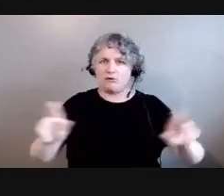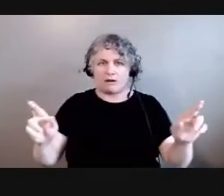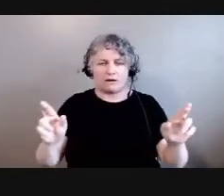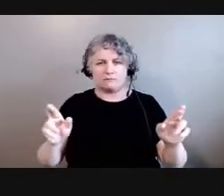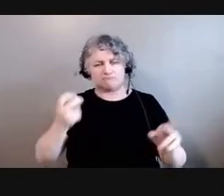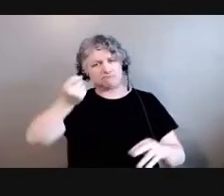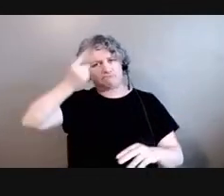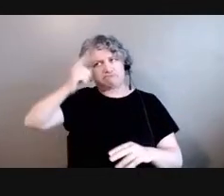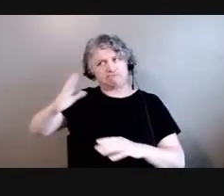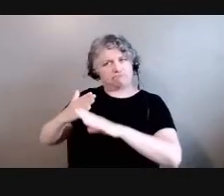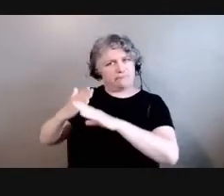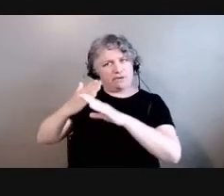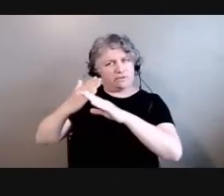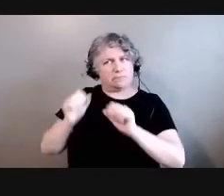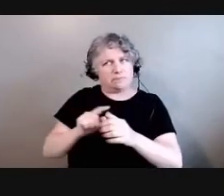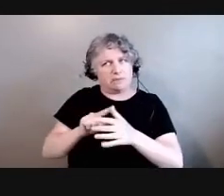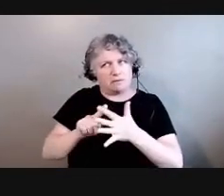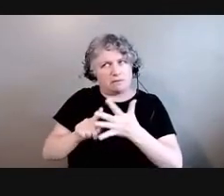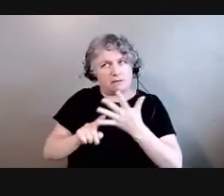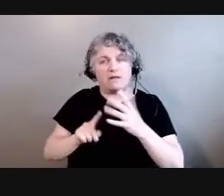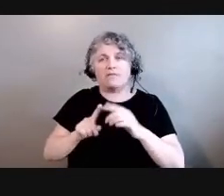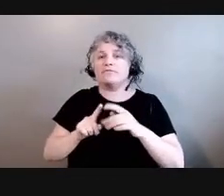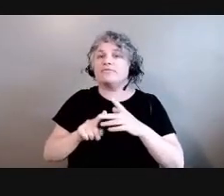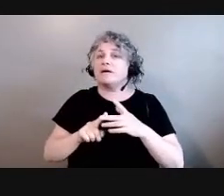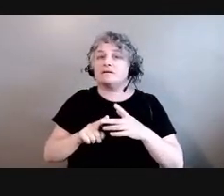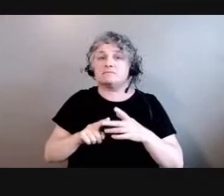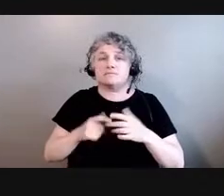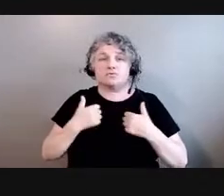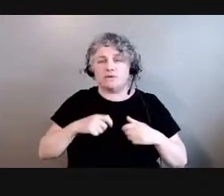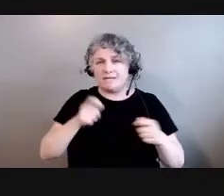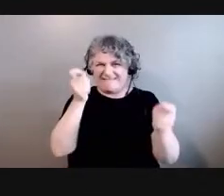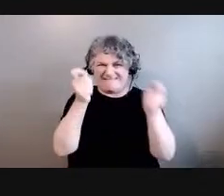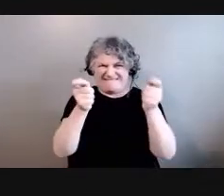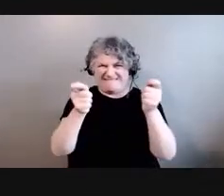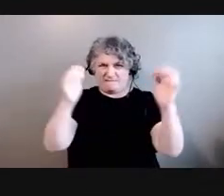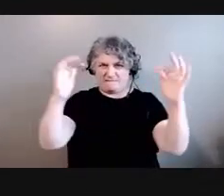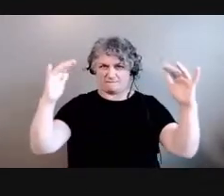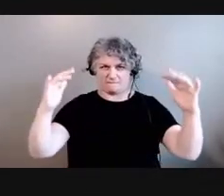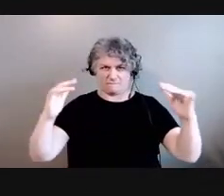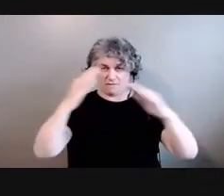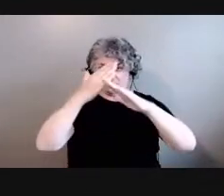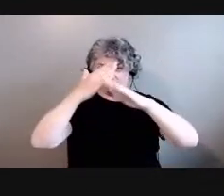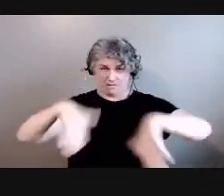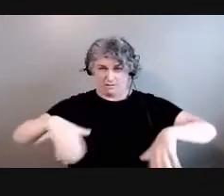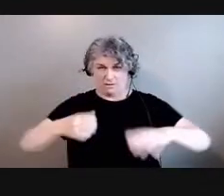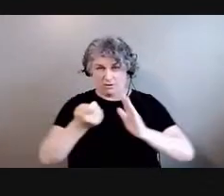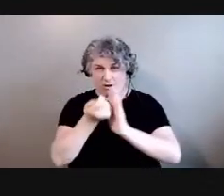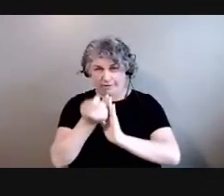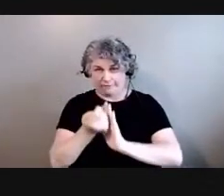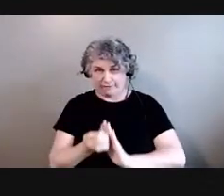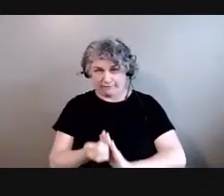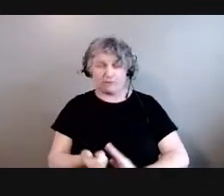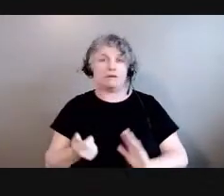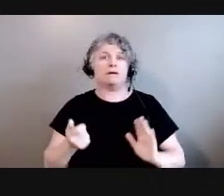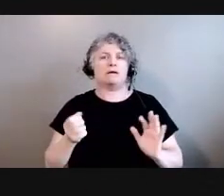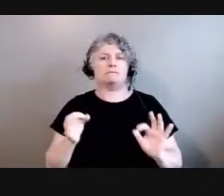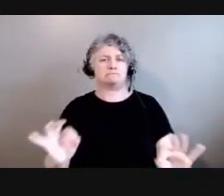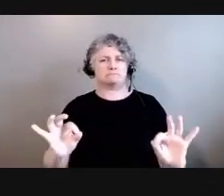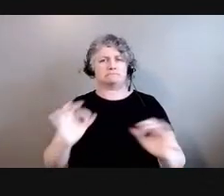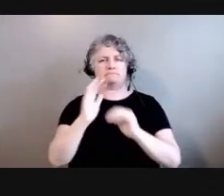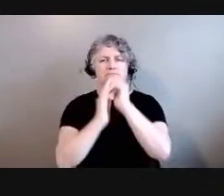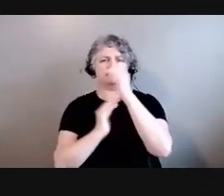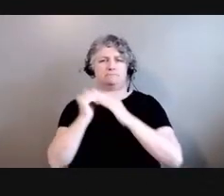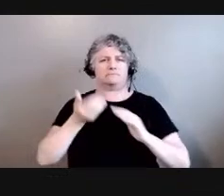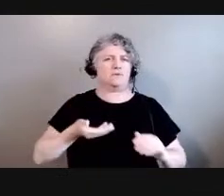barriers that they're going to encounter, and then do what we can to mitigate or remove those barriers from the get-go, so that those